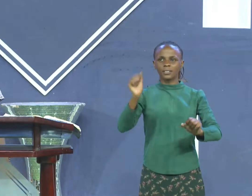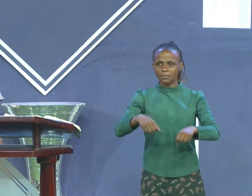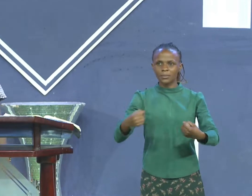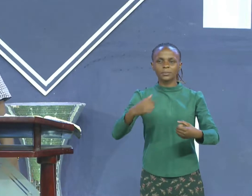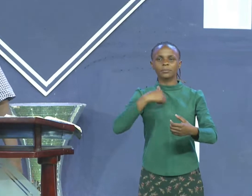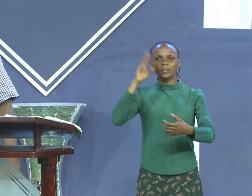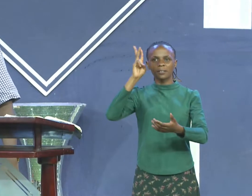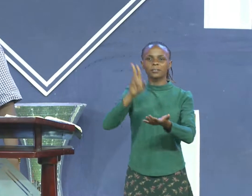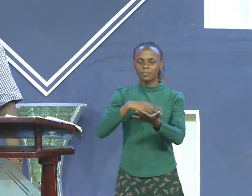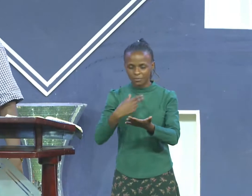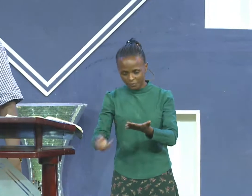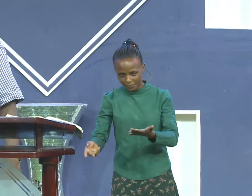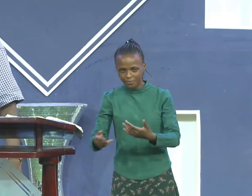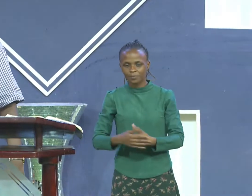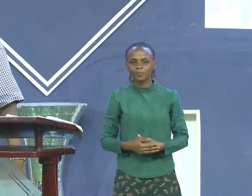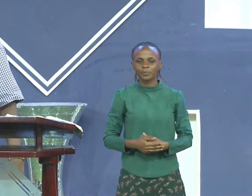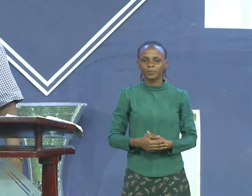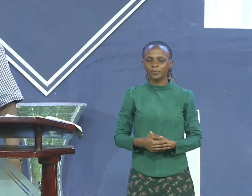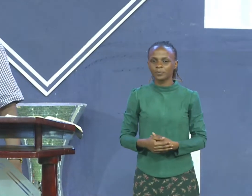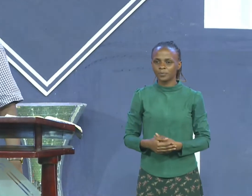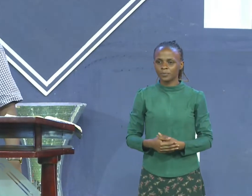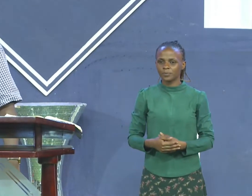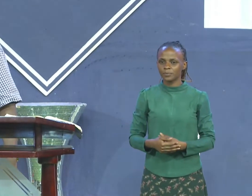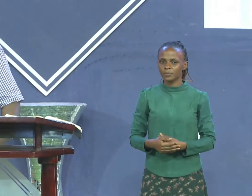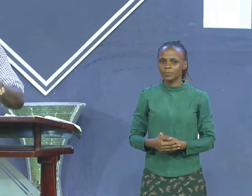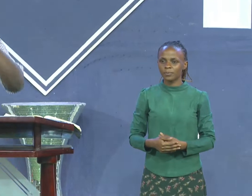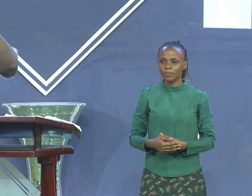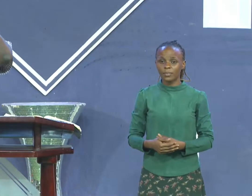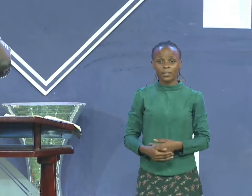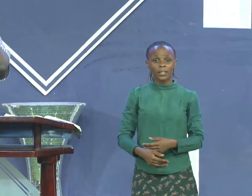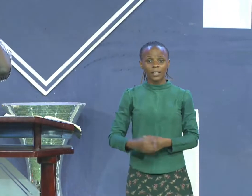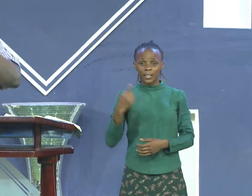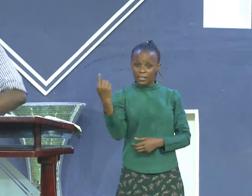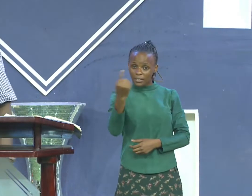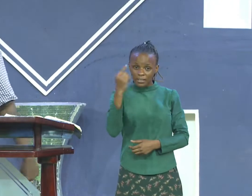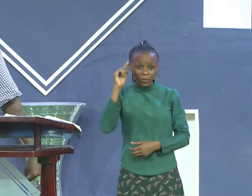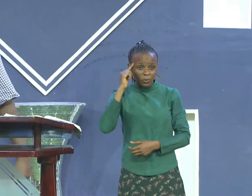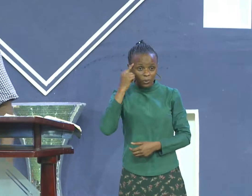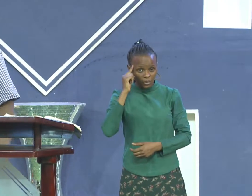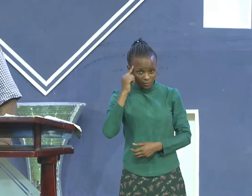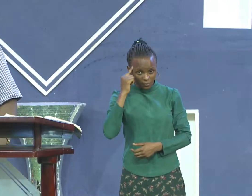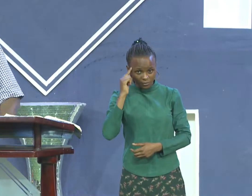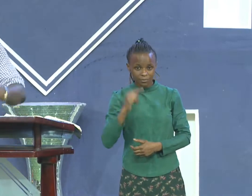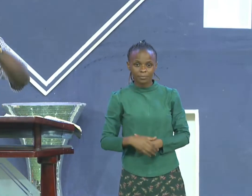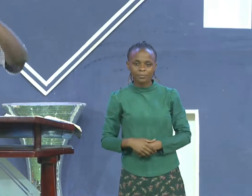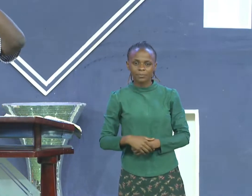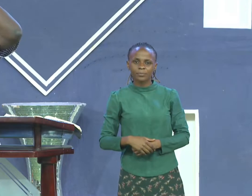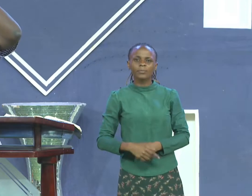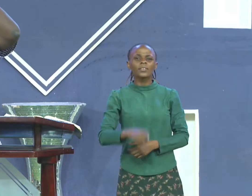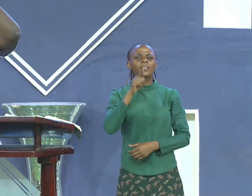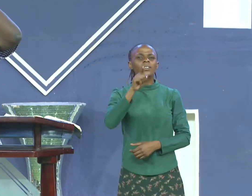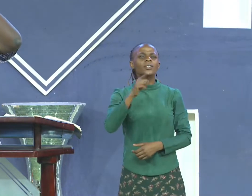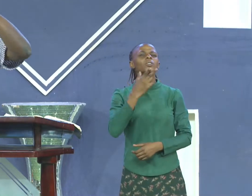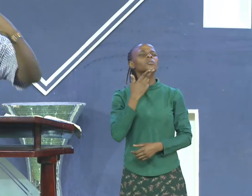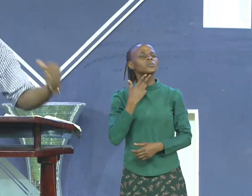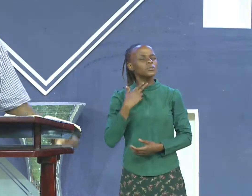eddala ery'okweyongerayo nga balowooza nti no tebasobola. It's a mindset. Eyo eba ndowooza. You need help